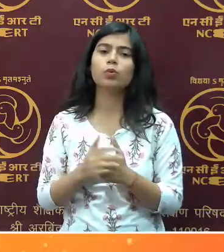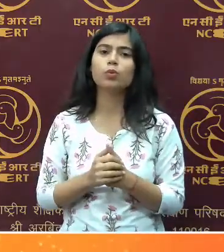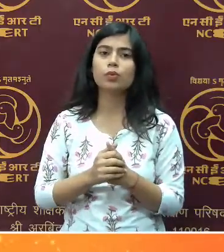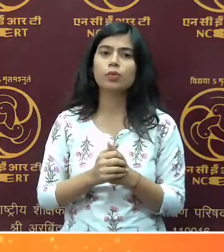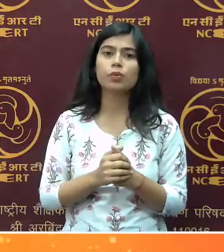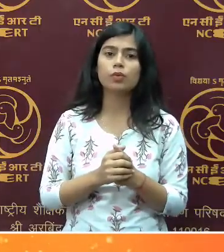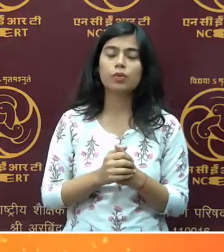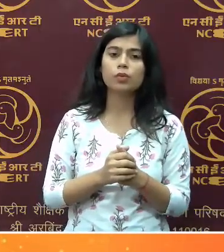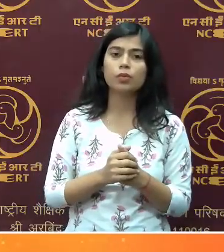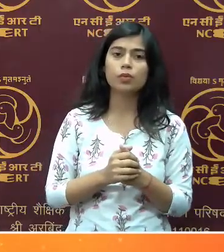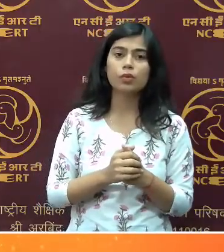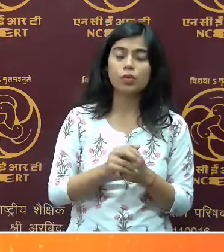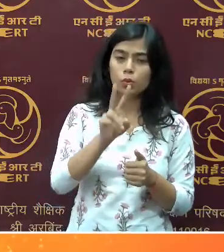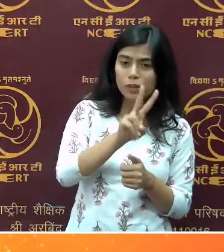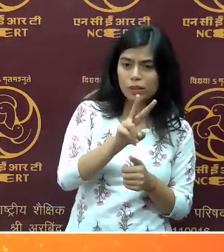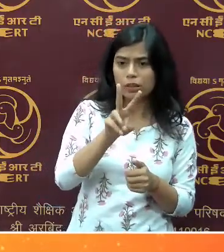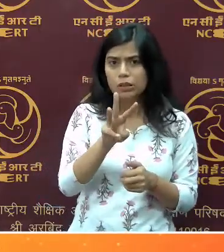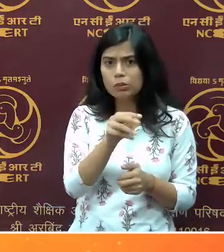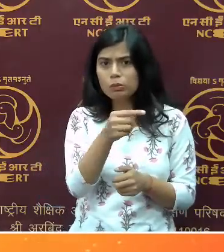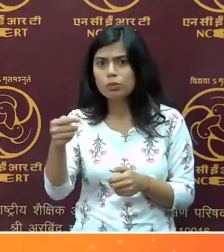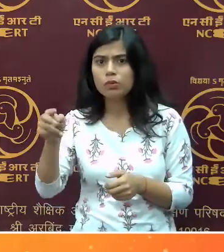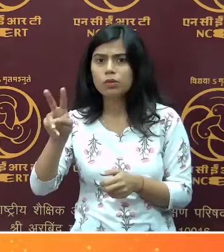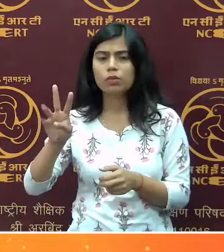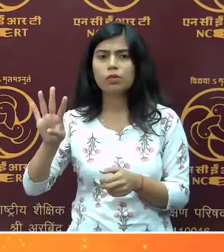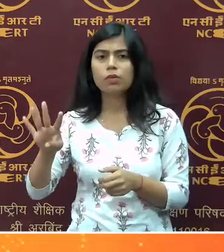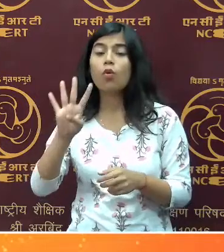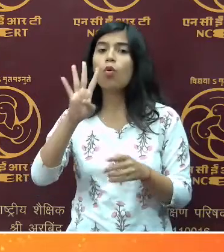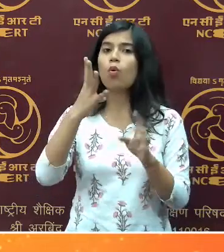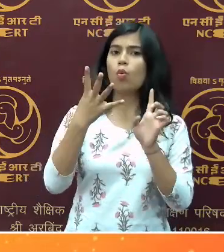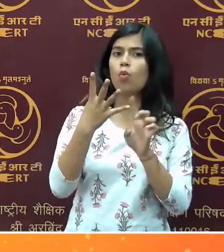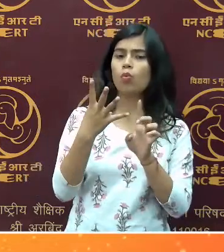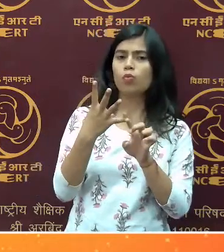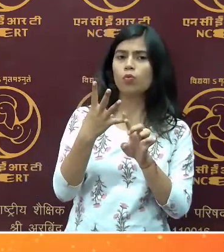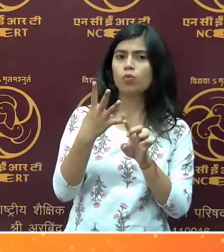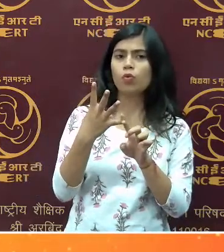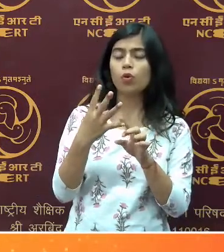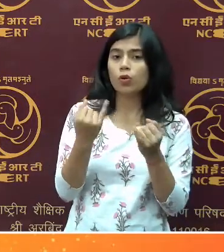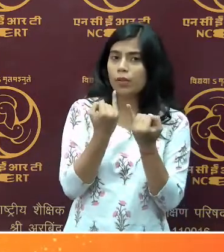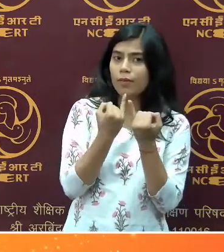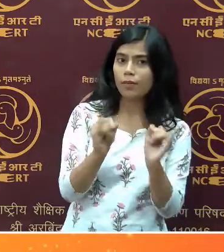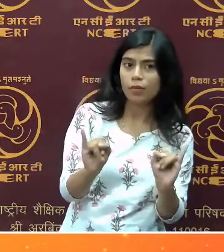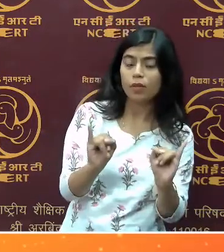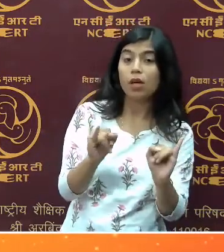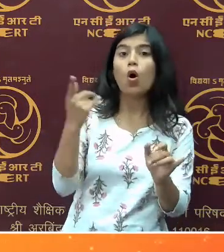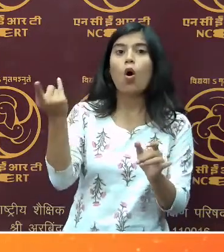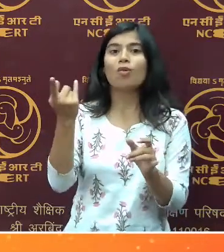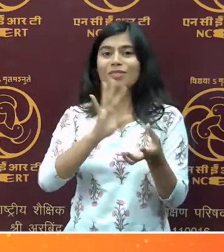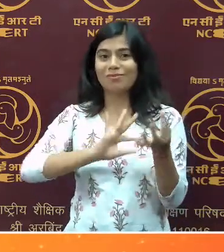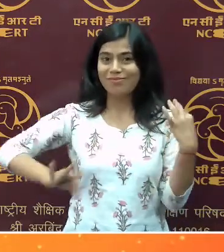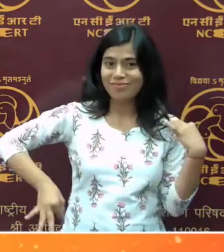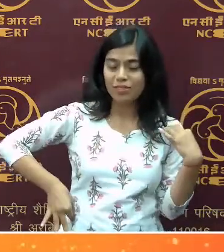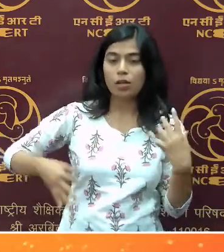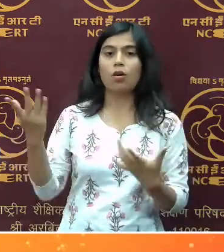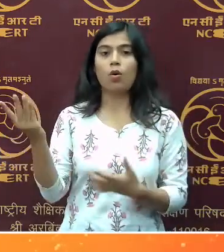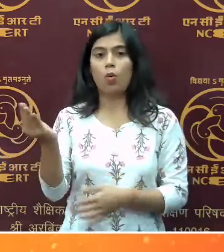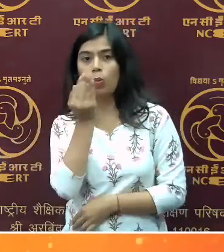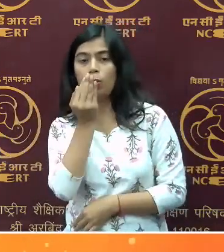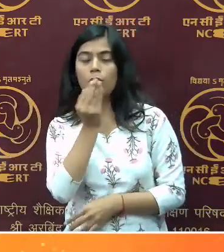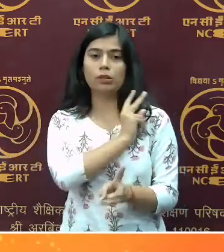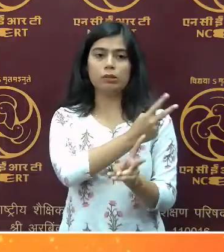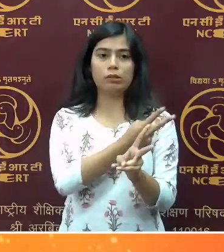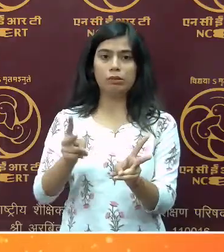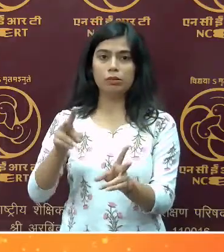to 24. Fourth right is right to freedom of religion, reads from